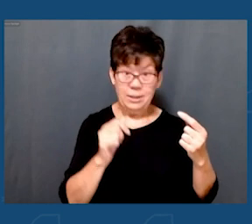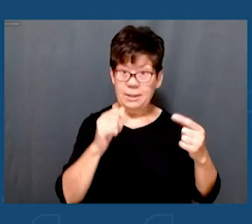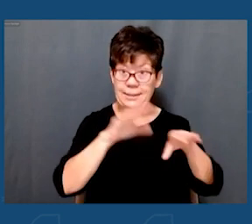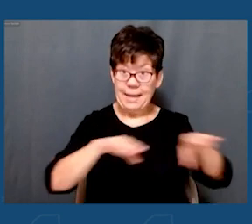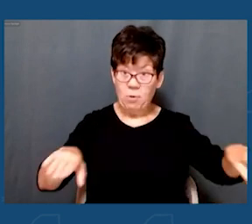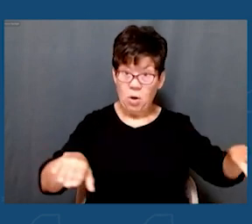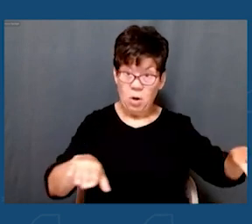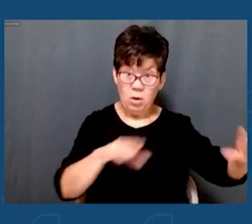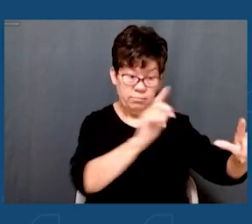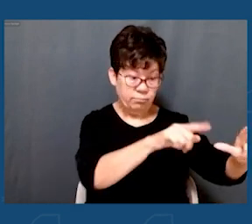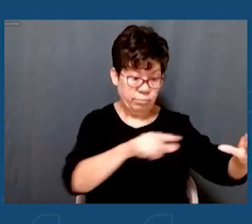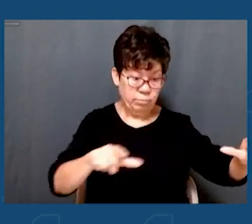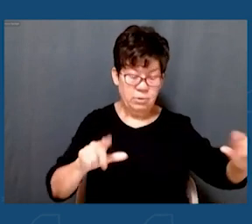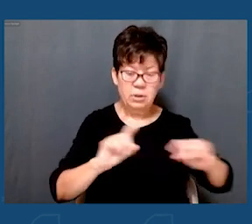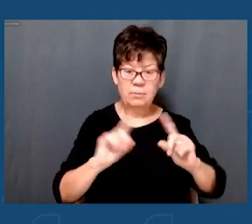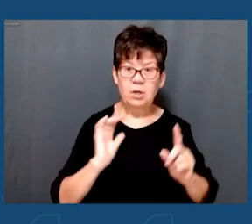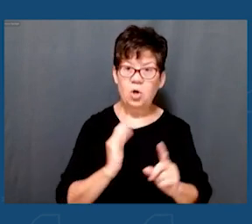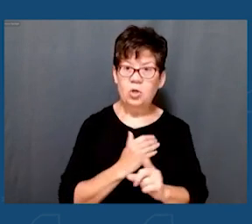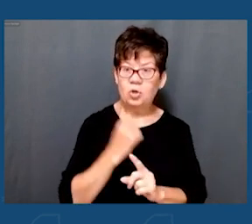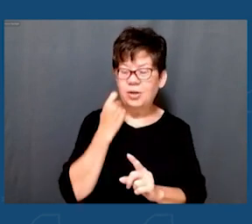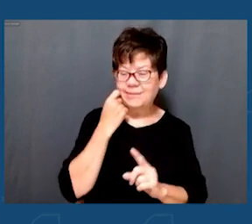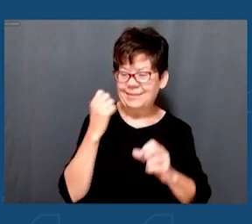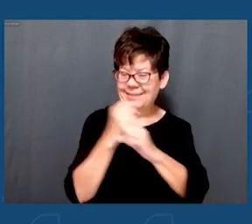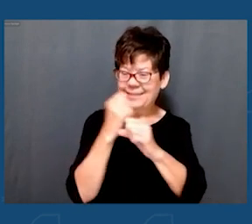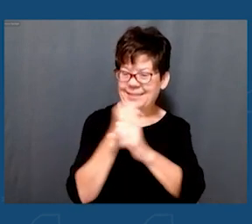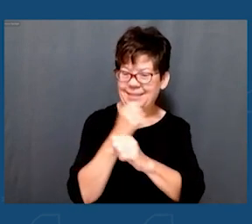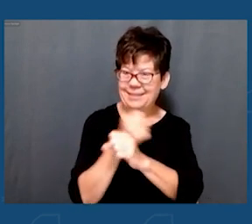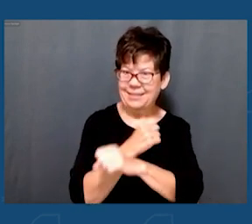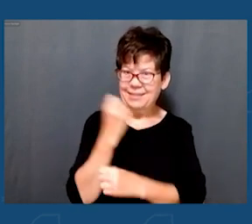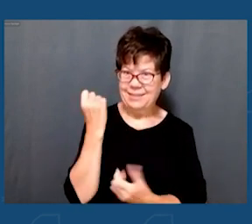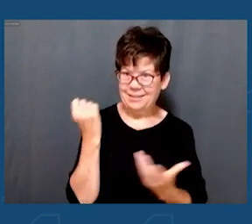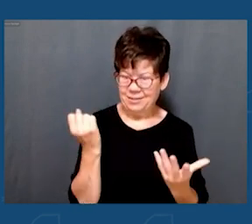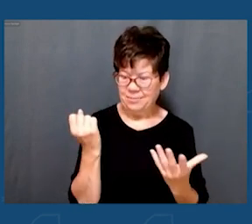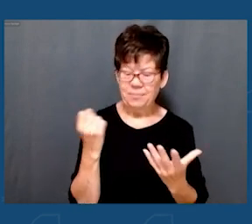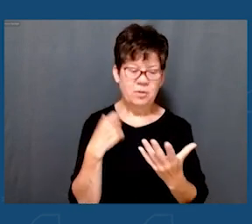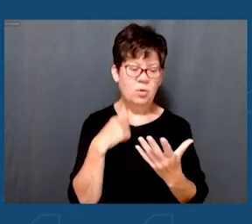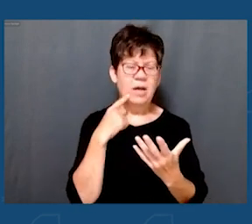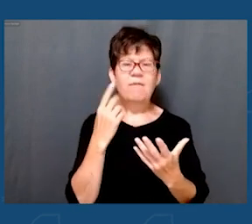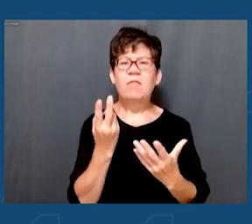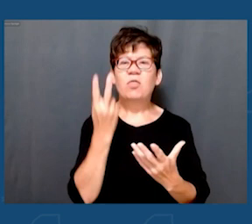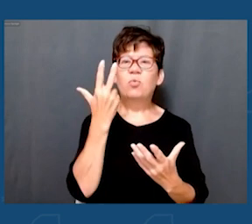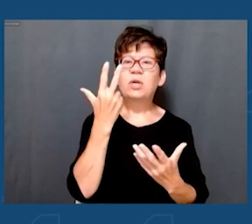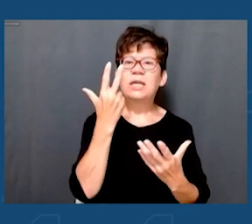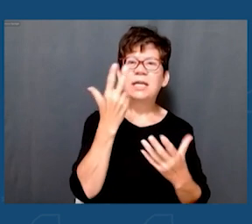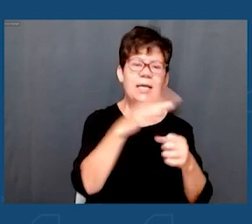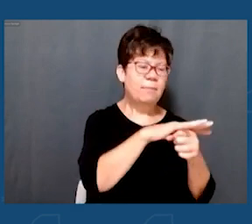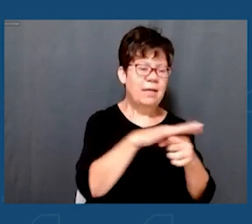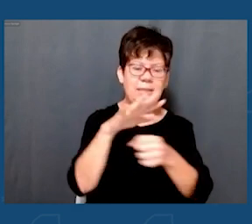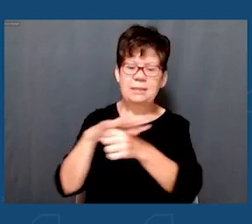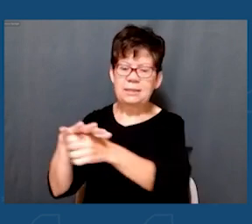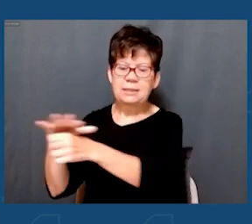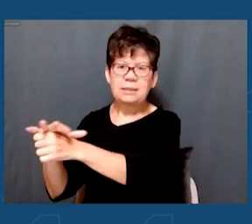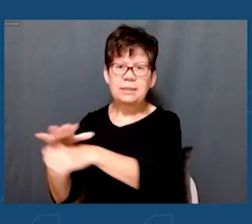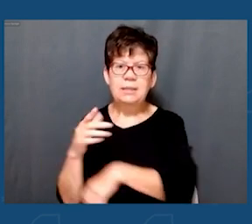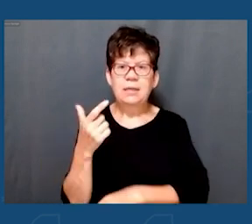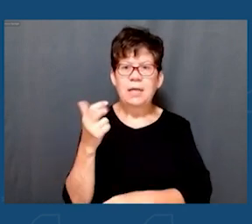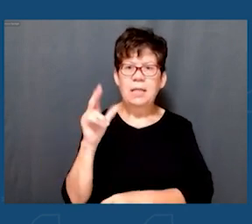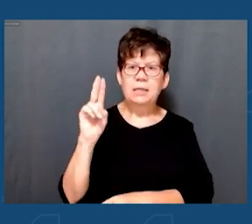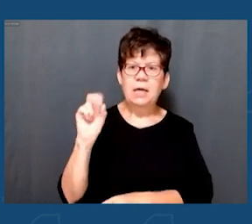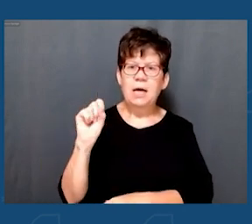most recent statistics on gun seizures. Let's focus on 3 buckets, 3 different places where the guns are being